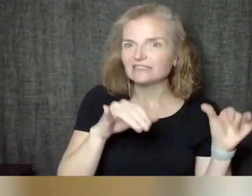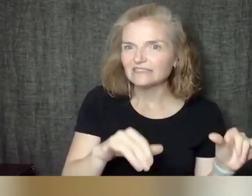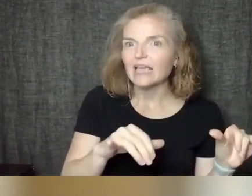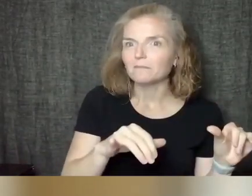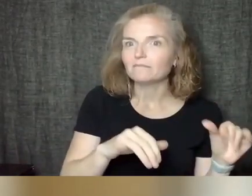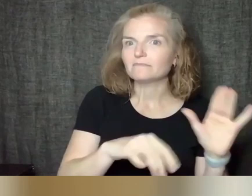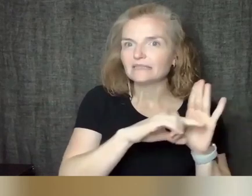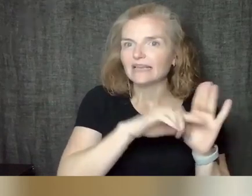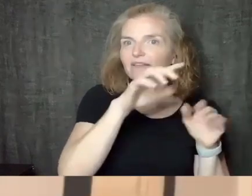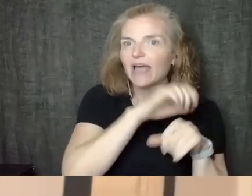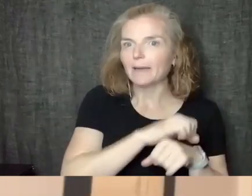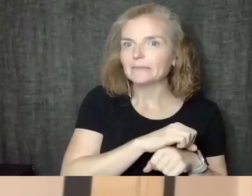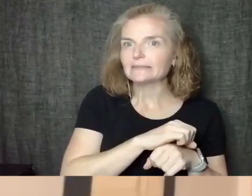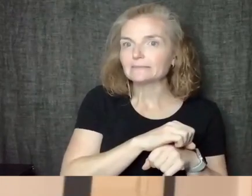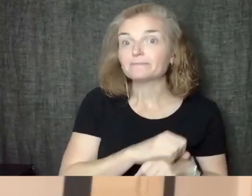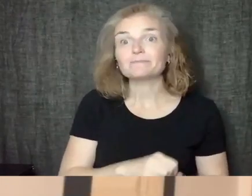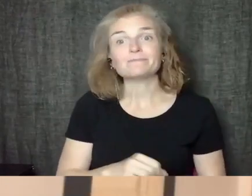Thank you. Thank you.